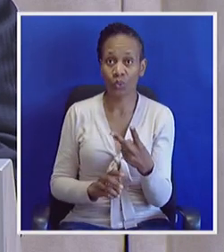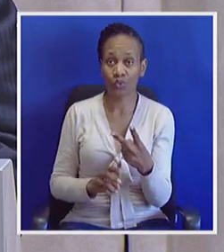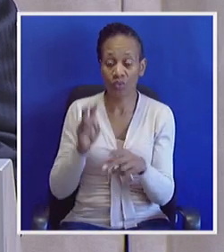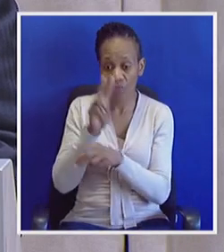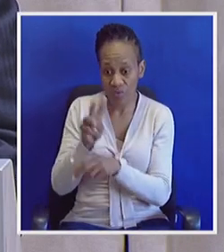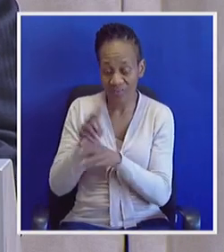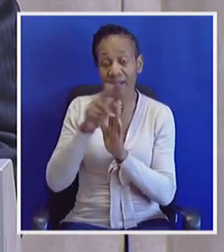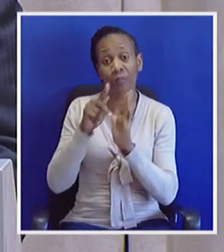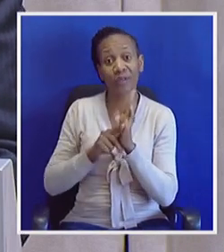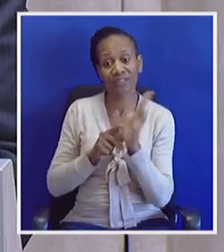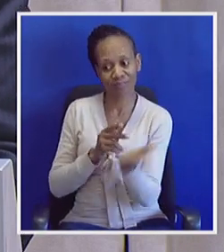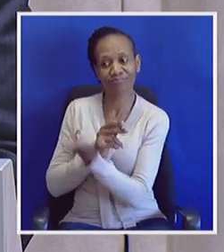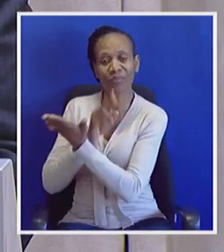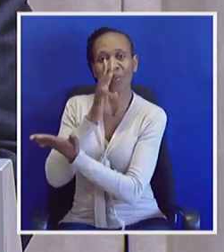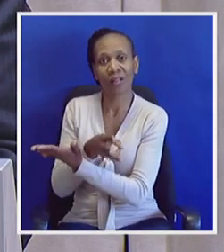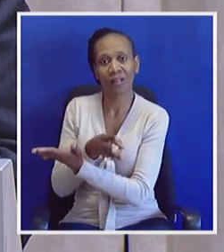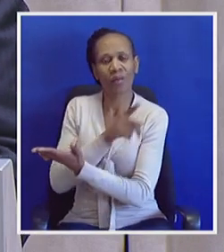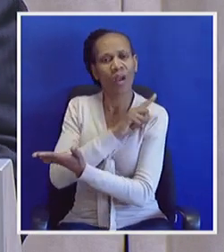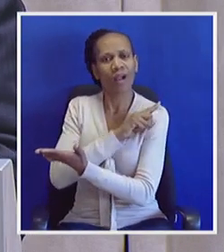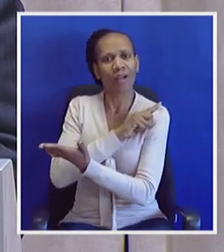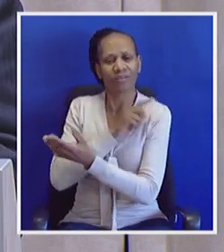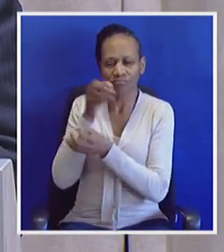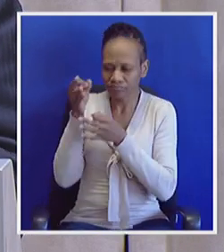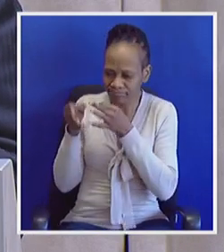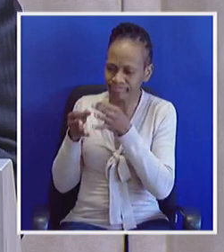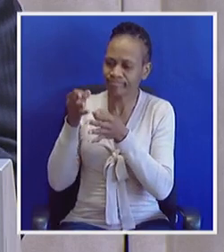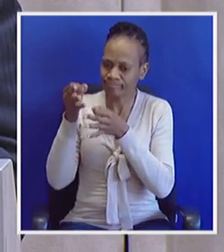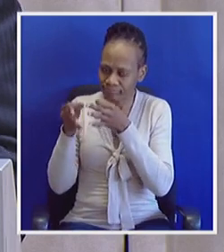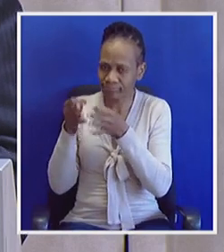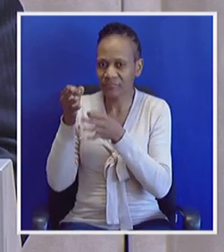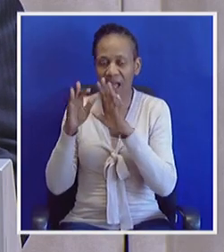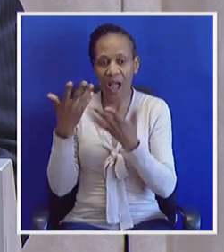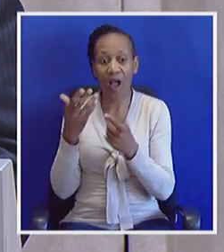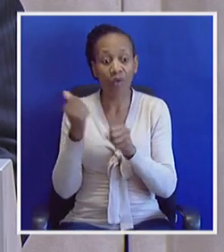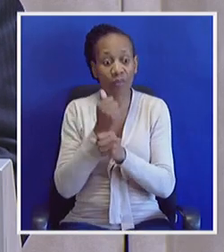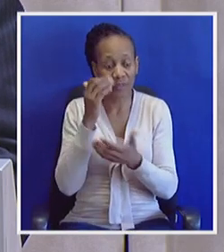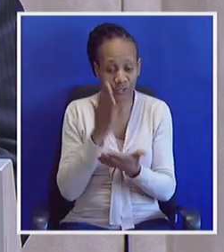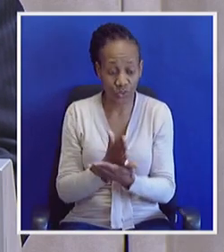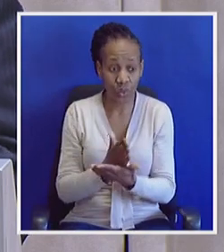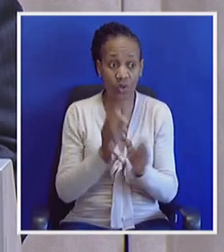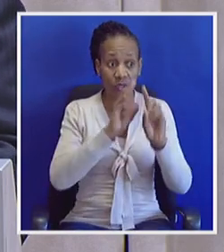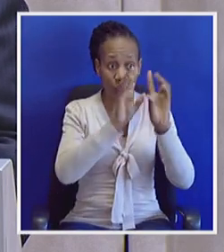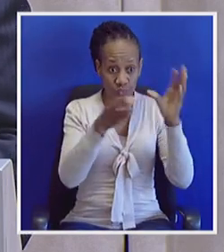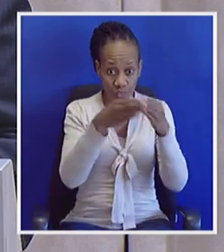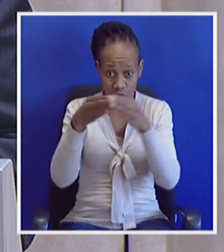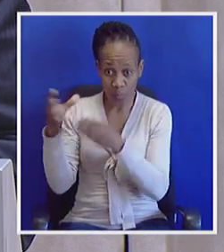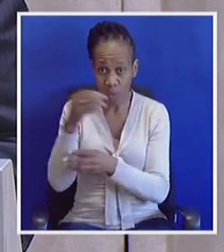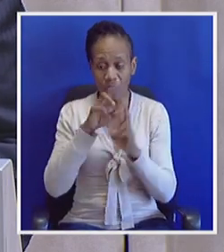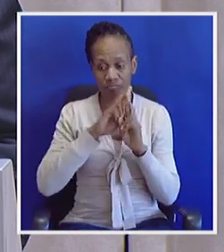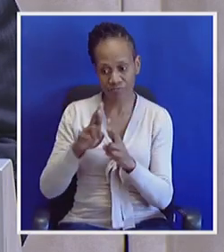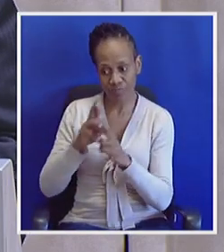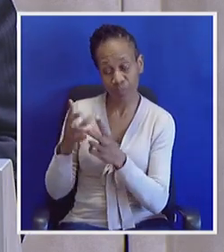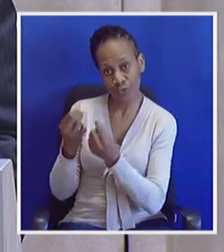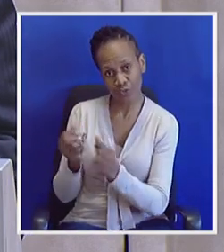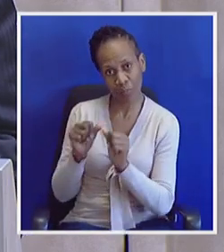Policy to clarify mandates and to regulate lines of accountability. The draft